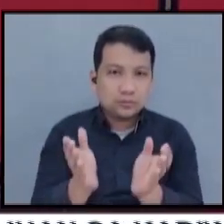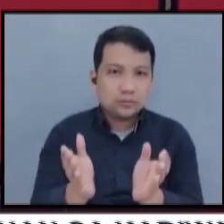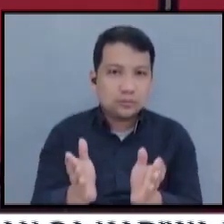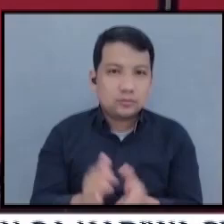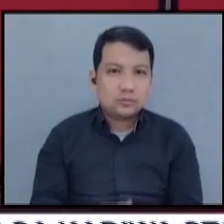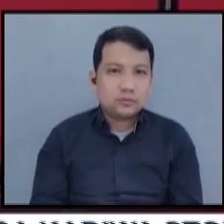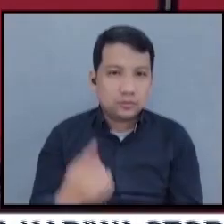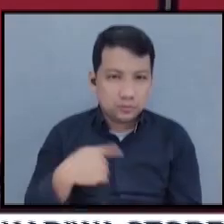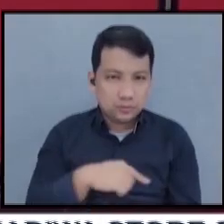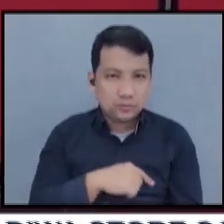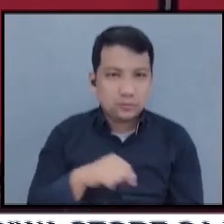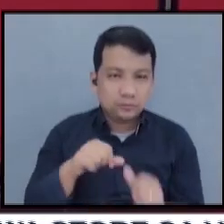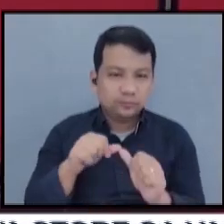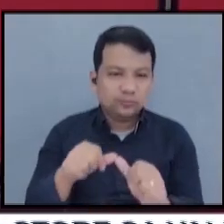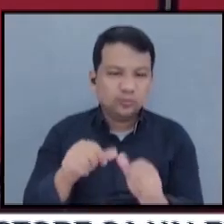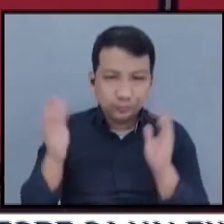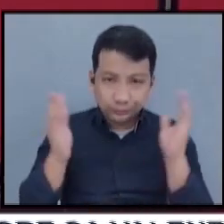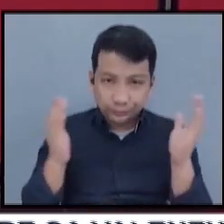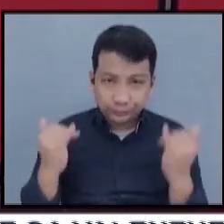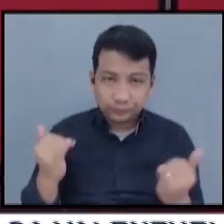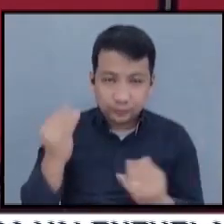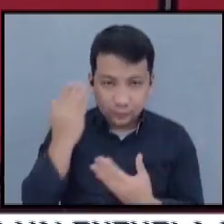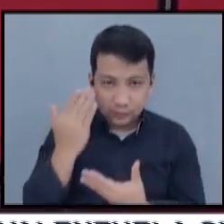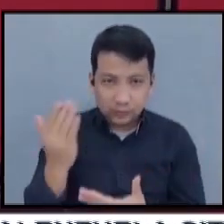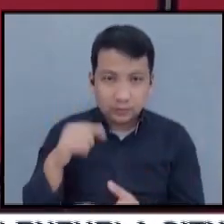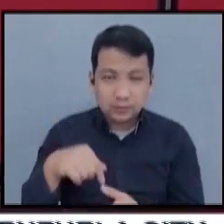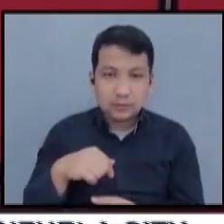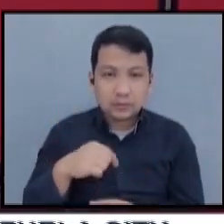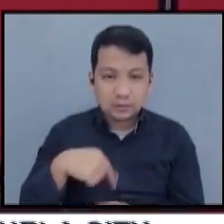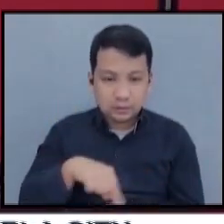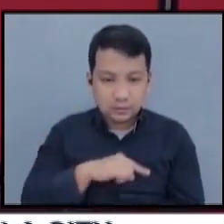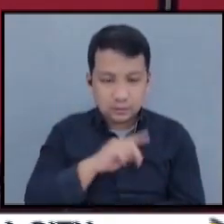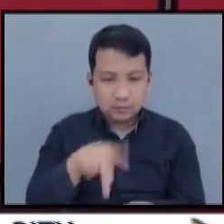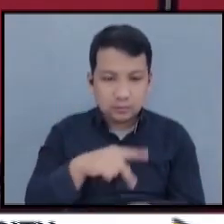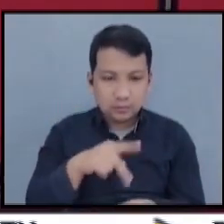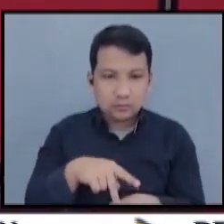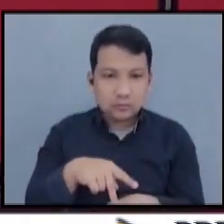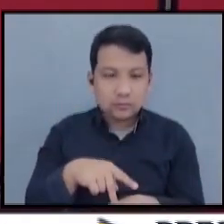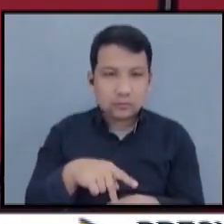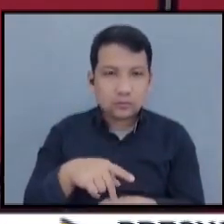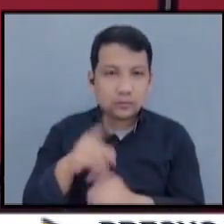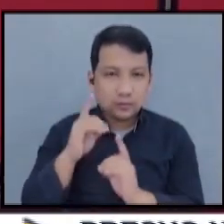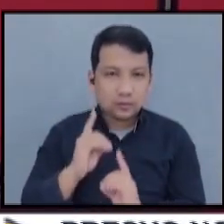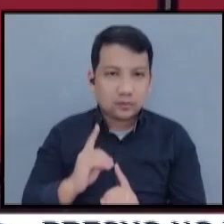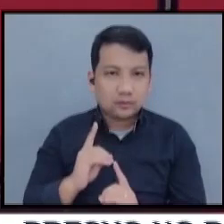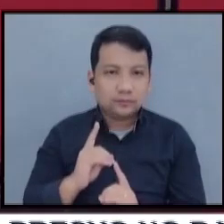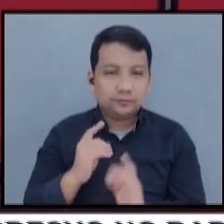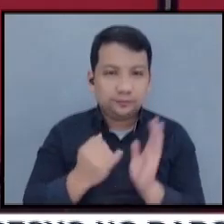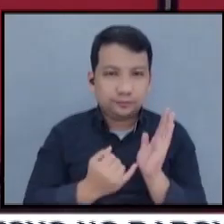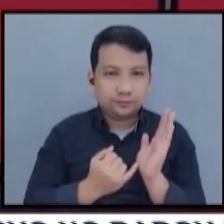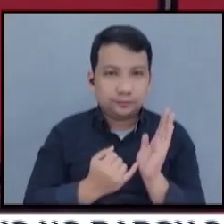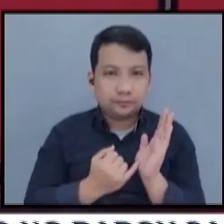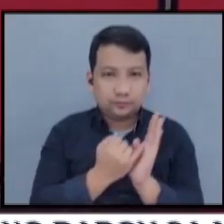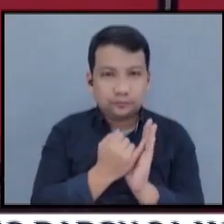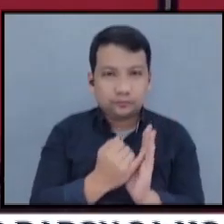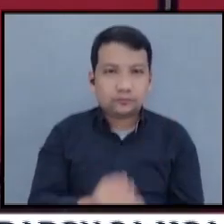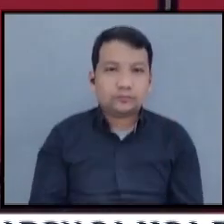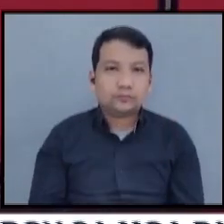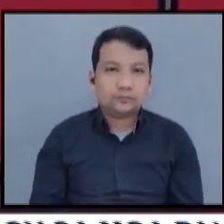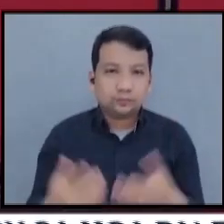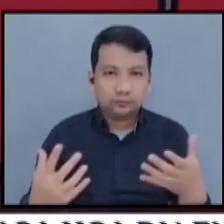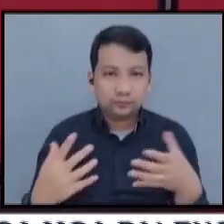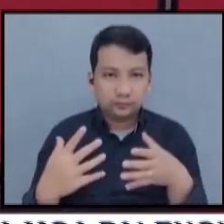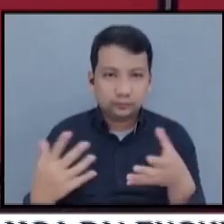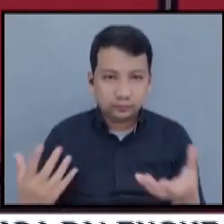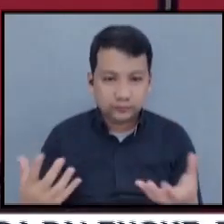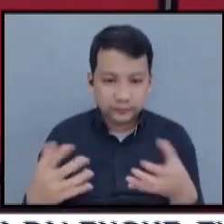to serve our beloved nation with dignity and integrity. Together, united in